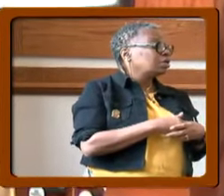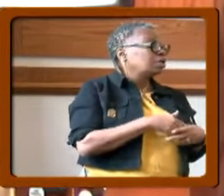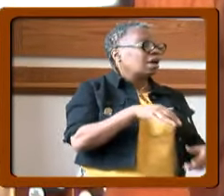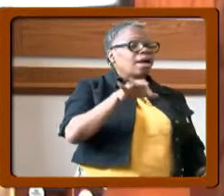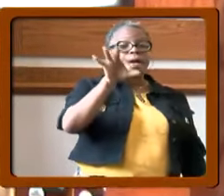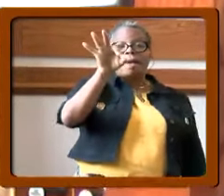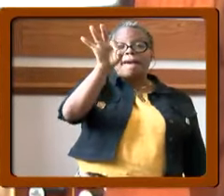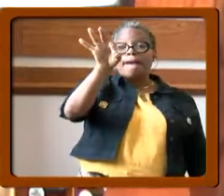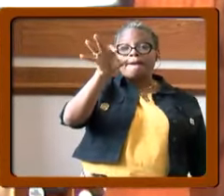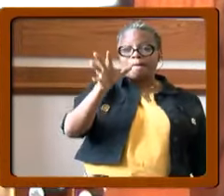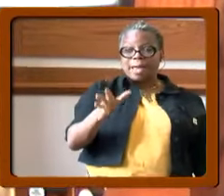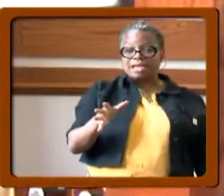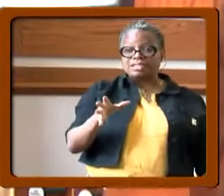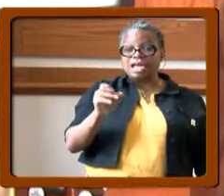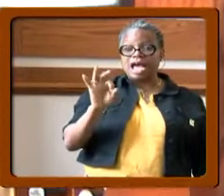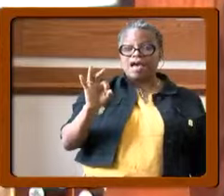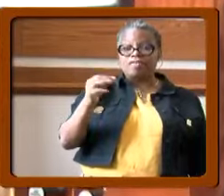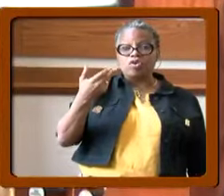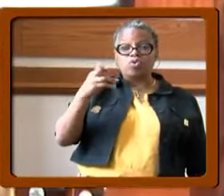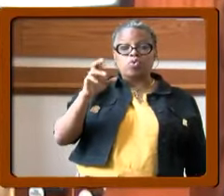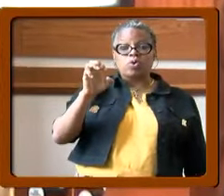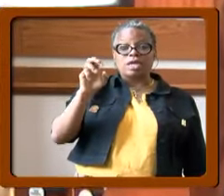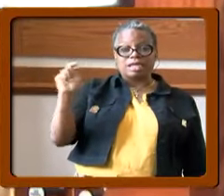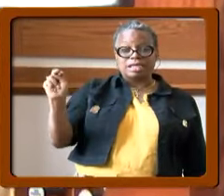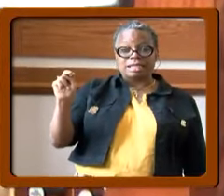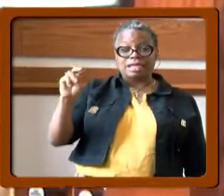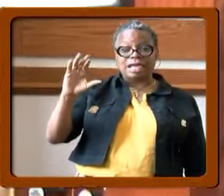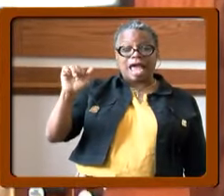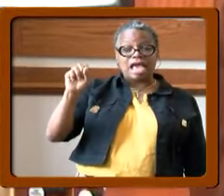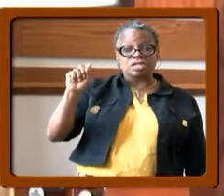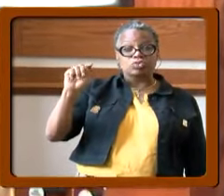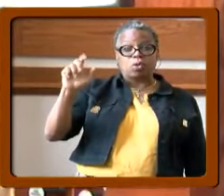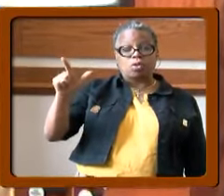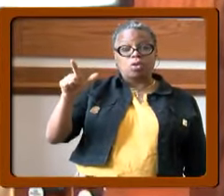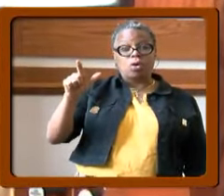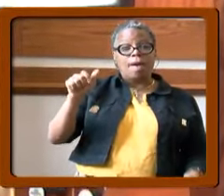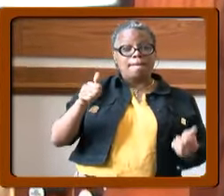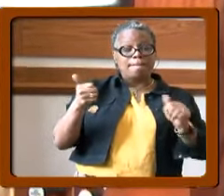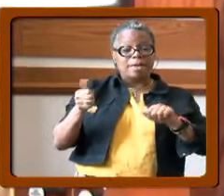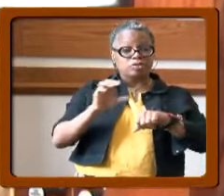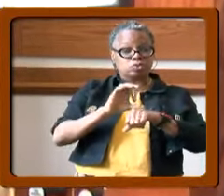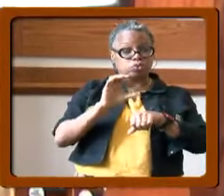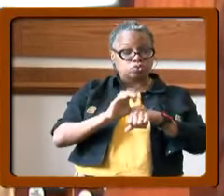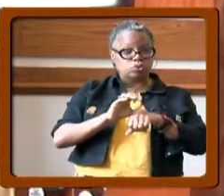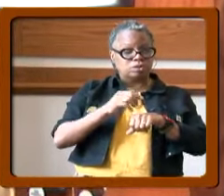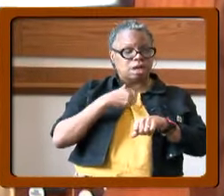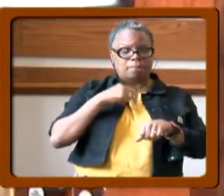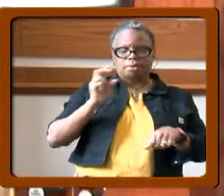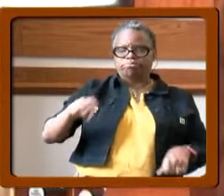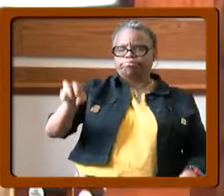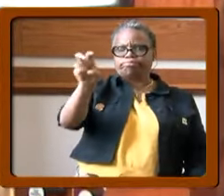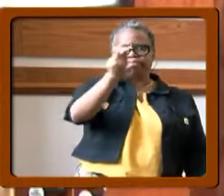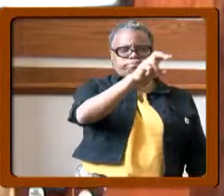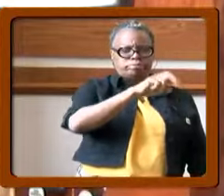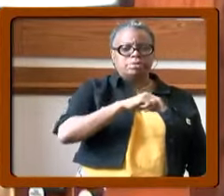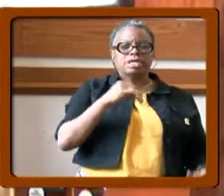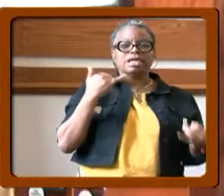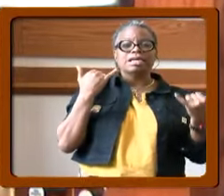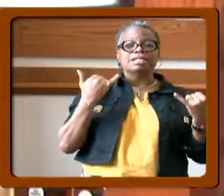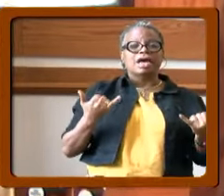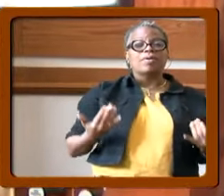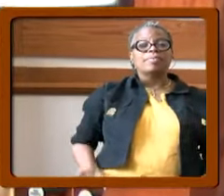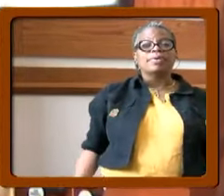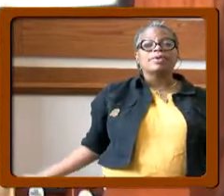Pastor of Greencastle Baptist Church in Louisville. I've been everywhere. And I'm standing